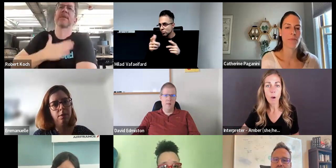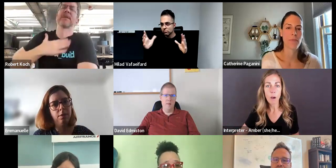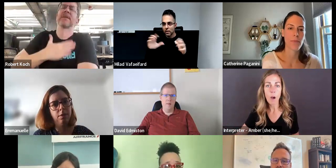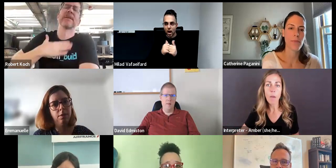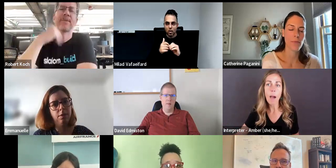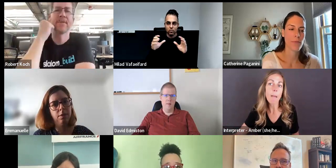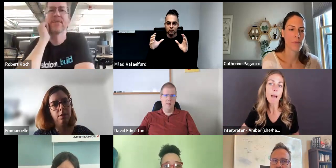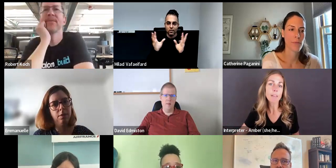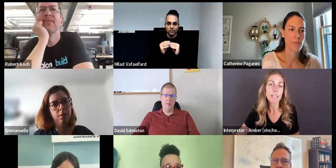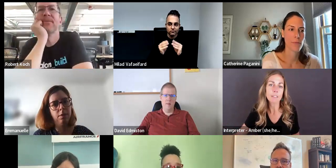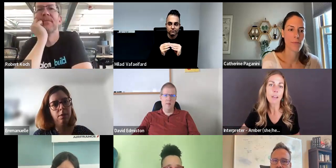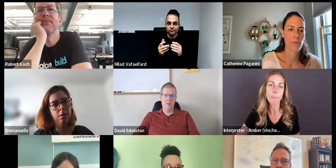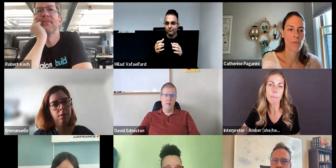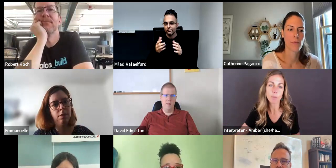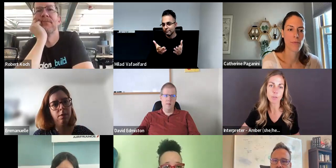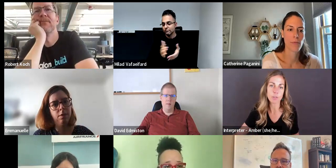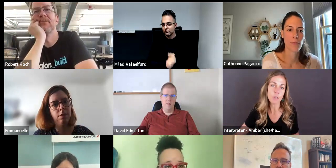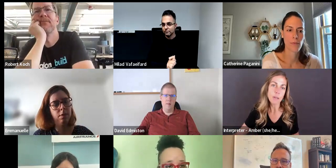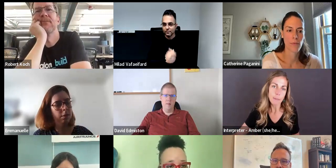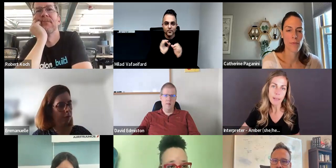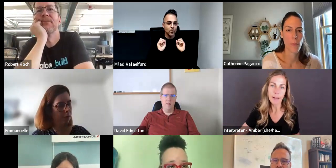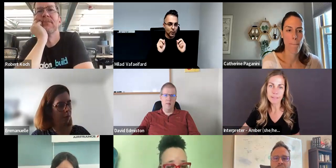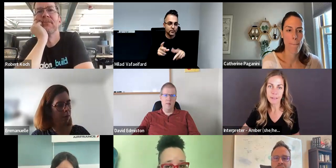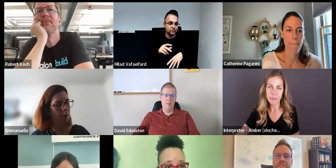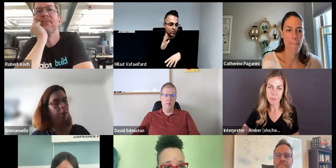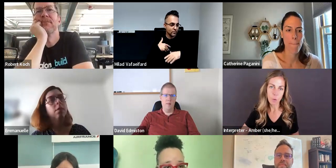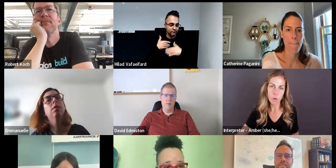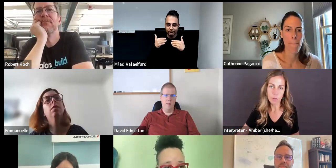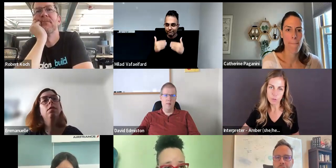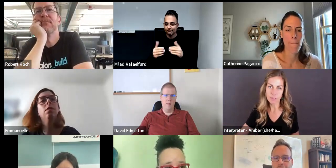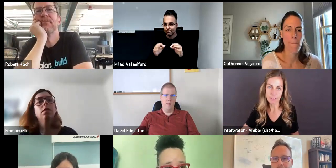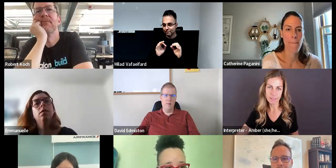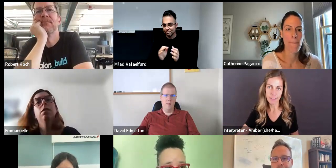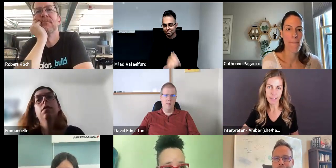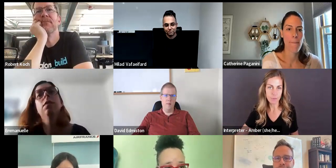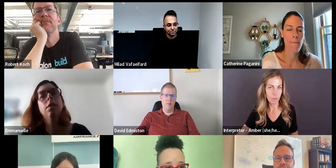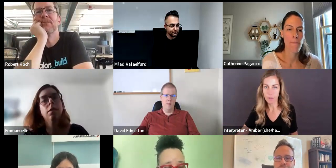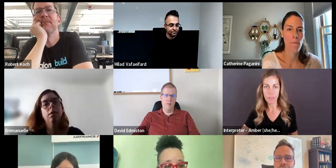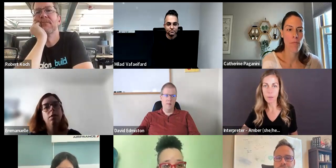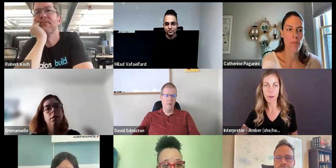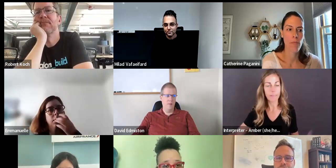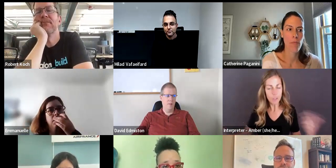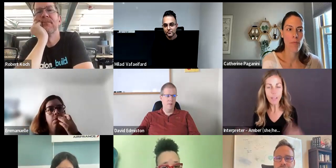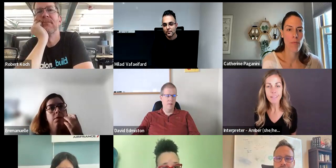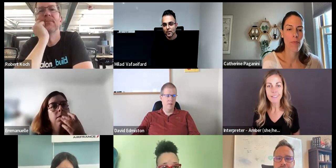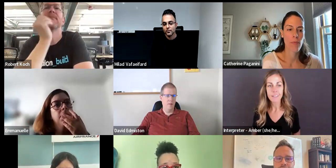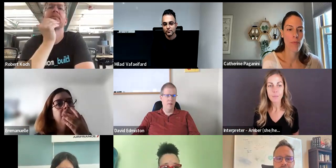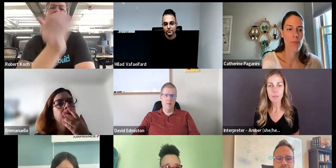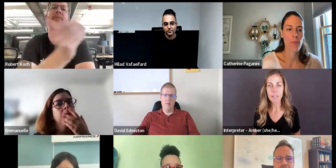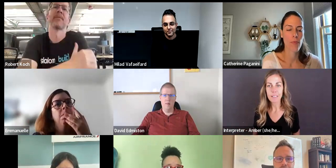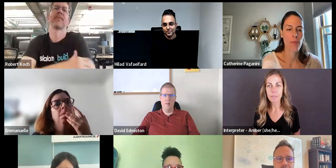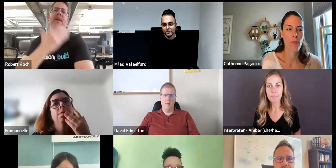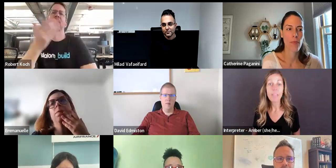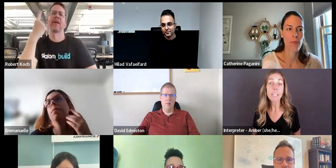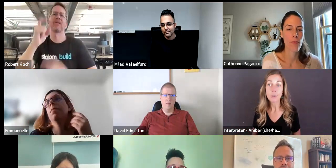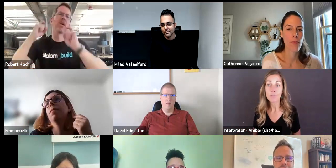help? I'd like to help be able to plan for questions and things like that. Rob's like, that'd be great. Okay.